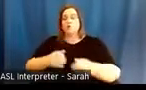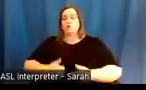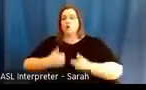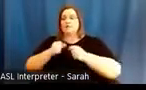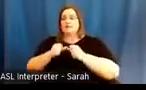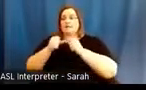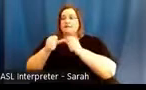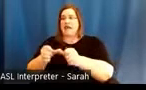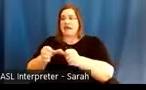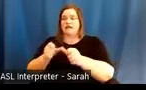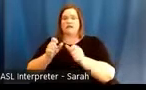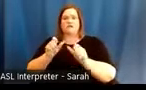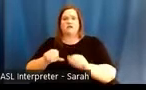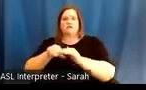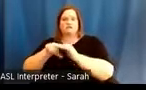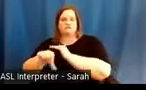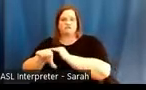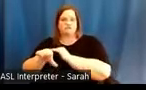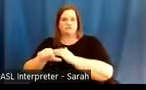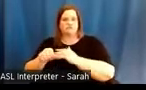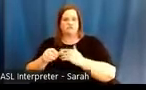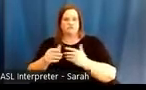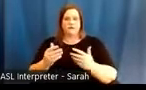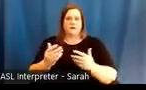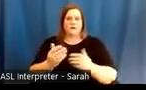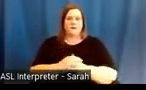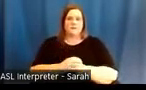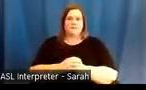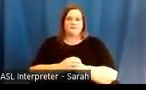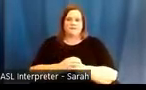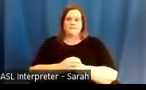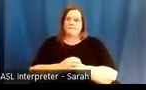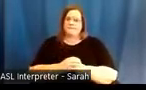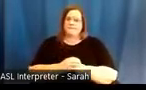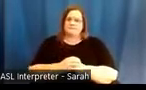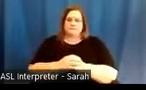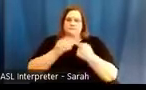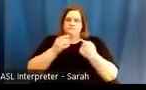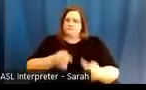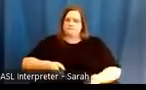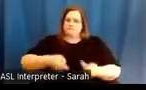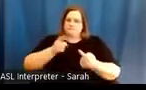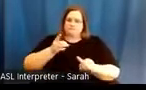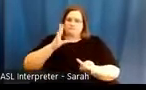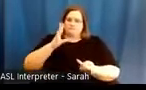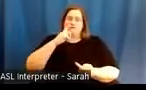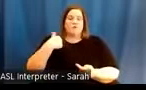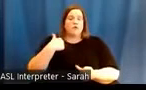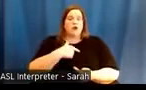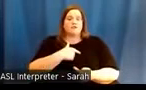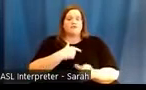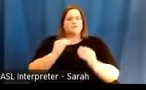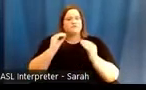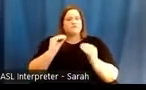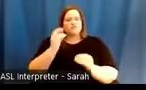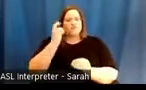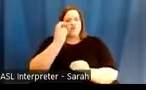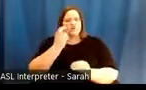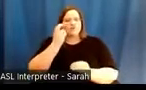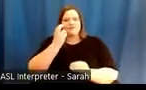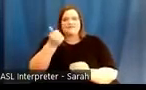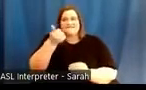them. And that's been a really big struggle for us. There's no reason that anybody